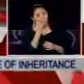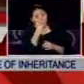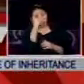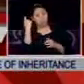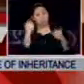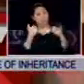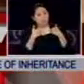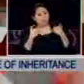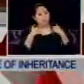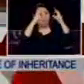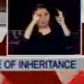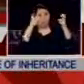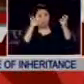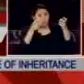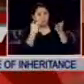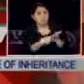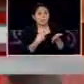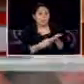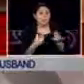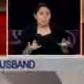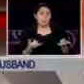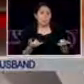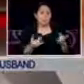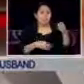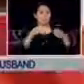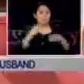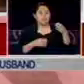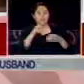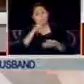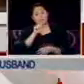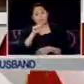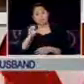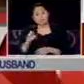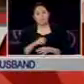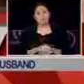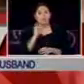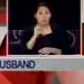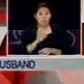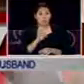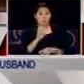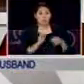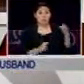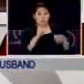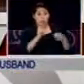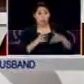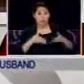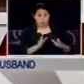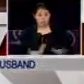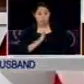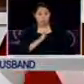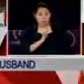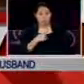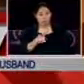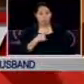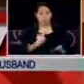with the issues discussed in this case, Your Honor. If the court so allows, I'm prepared to argue our points, Your Honor. But if